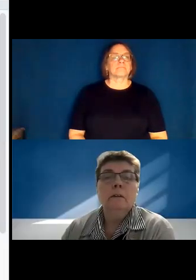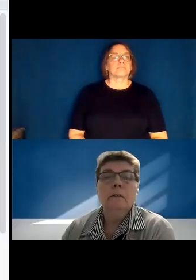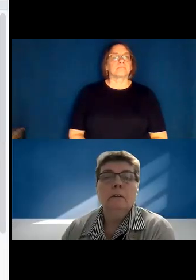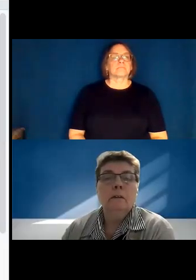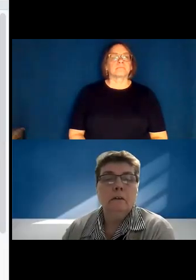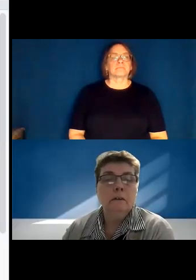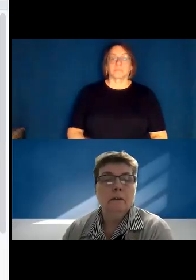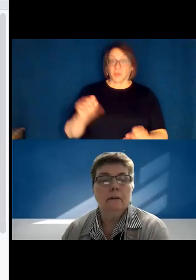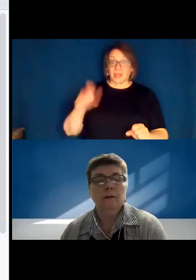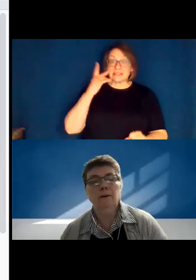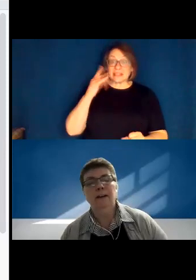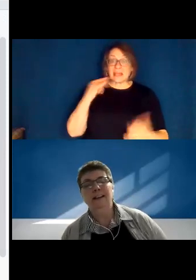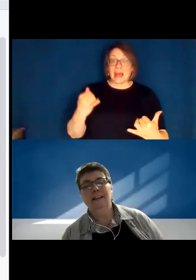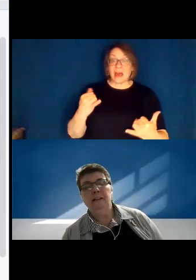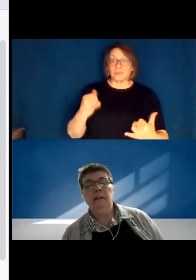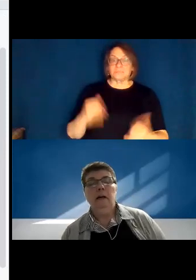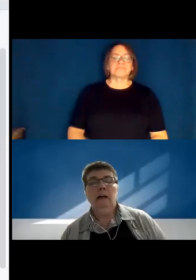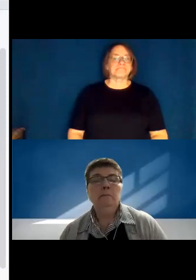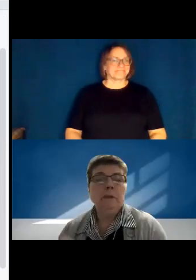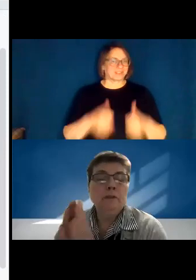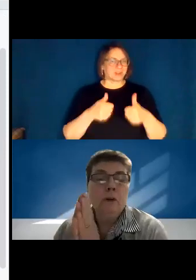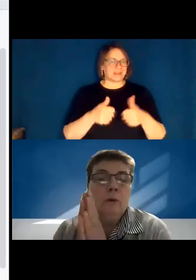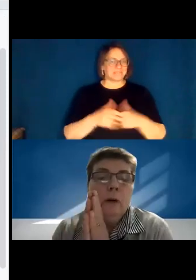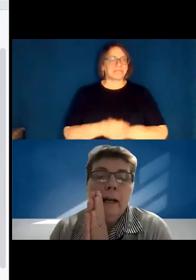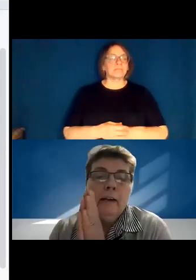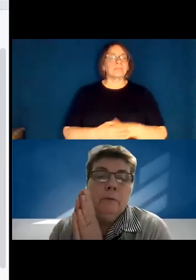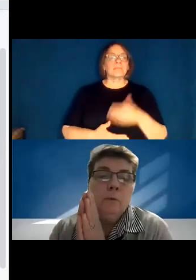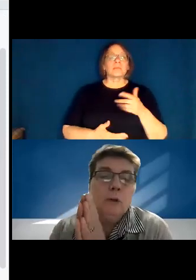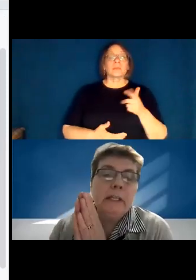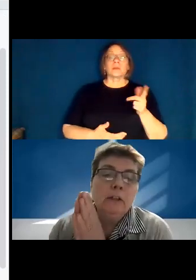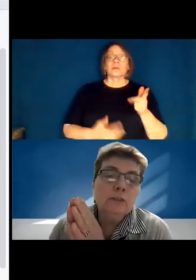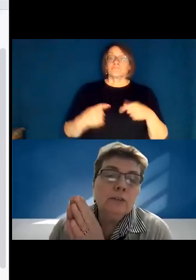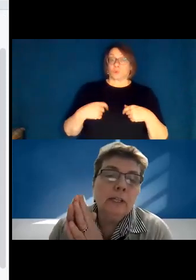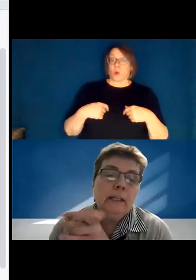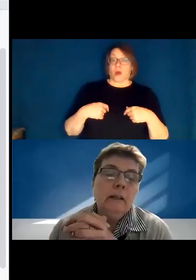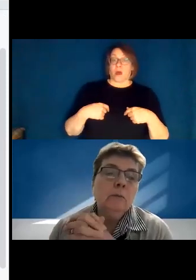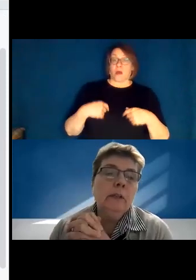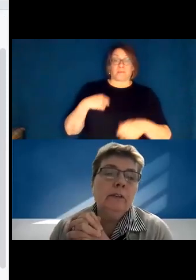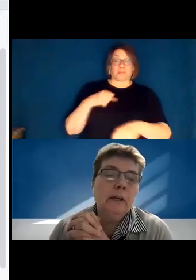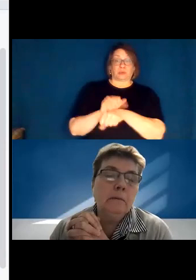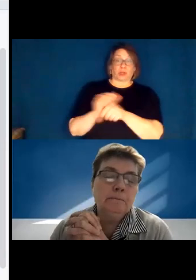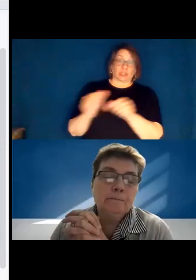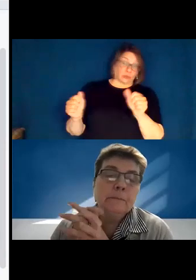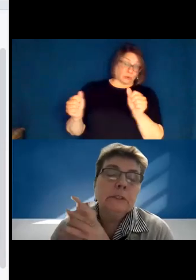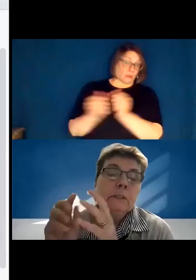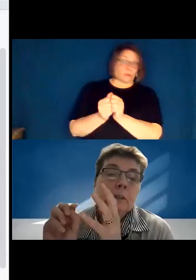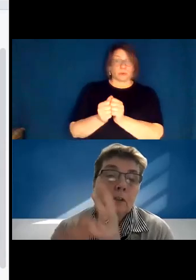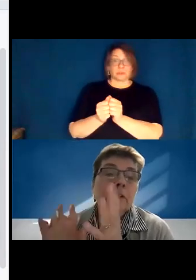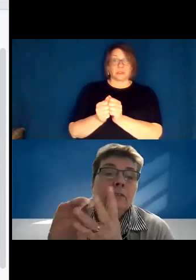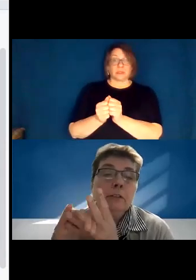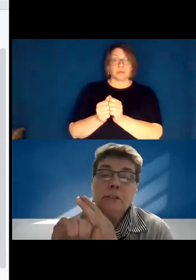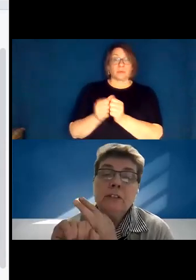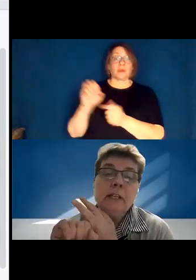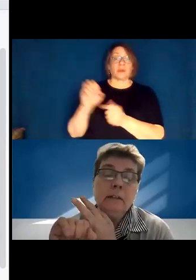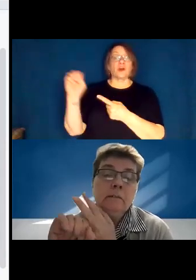All right, we can see it now. Okay. So I have been working closely with